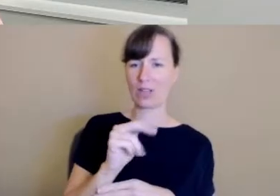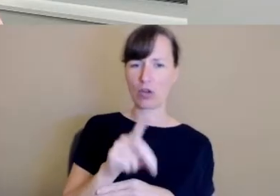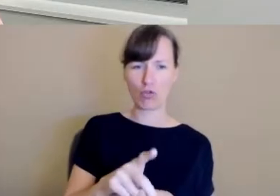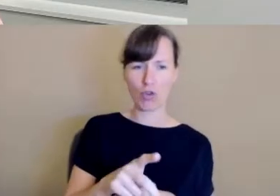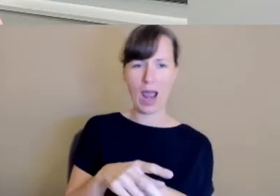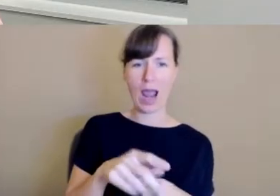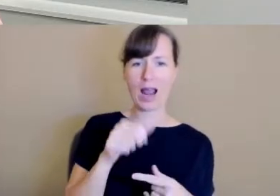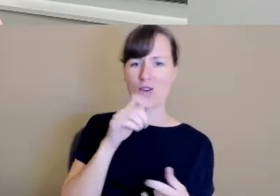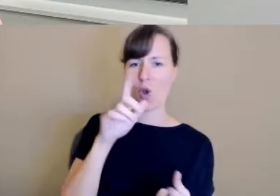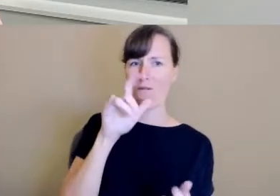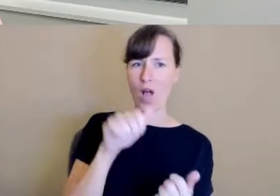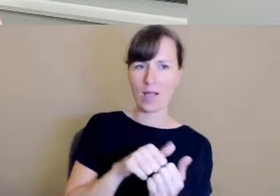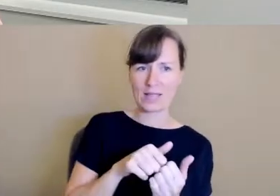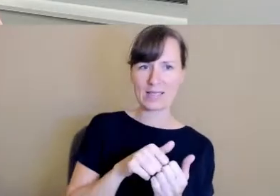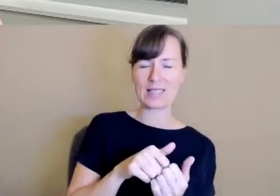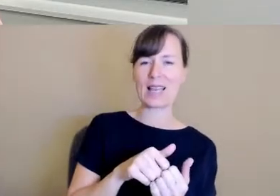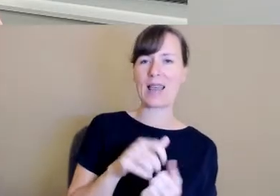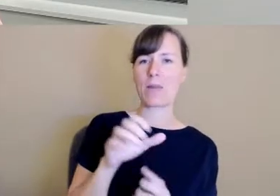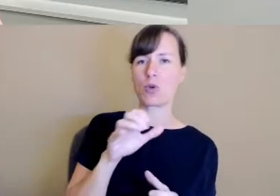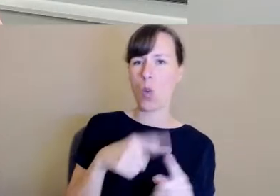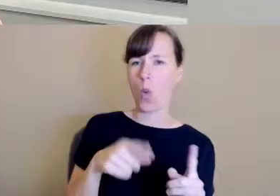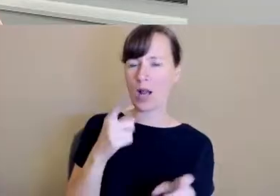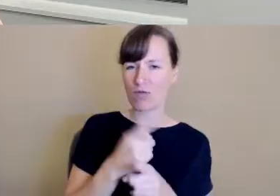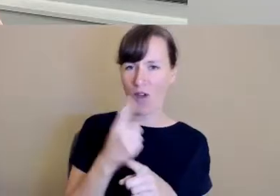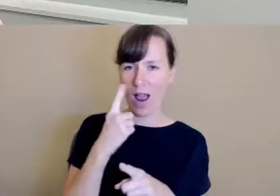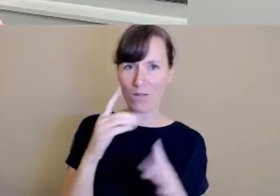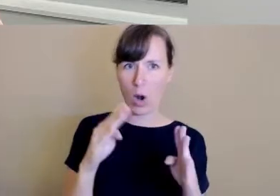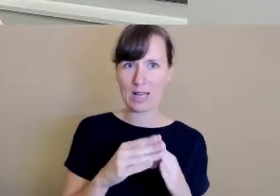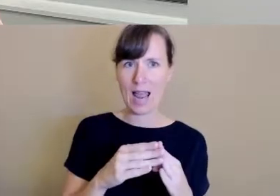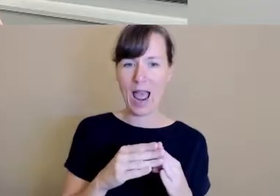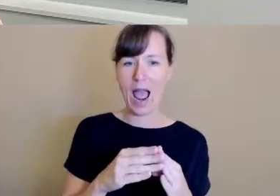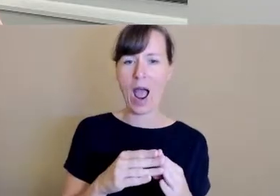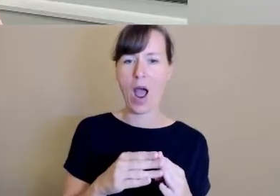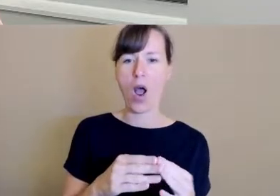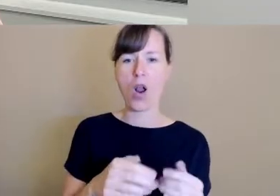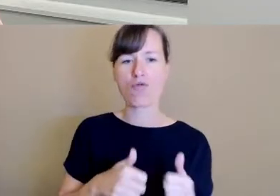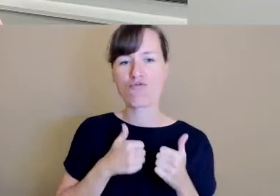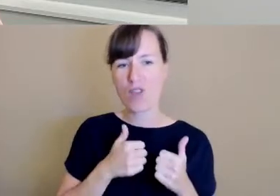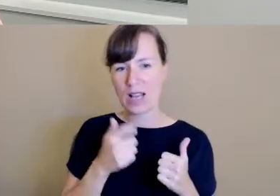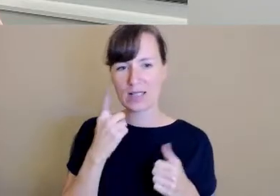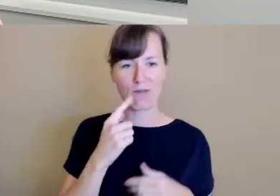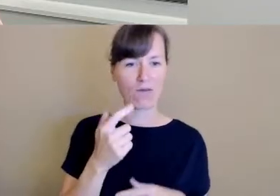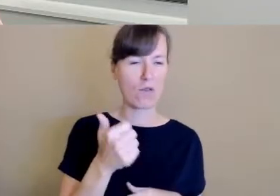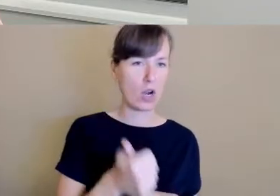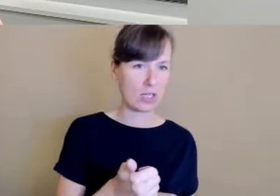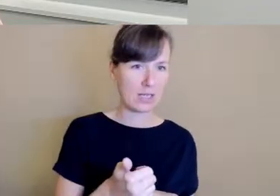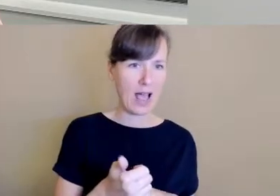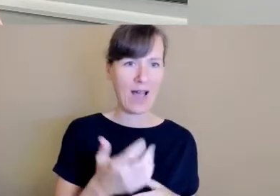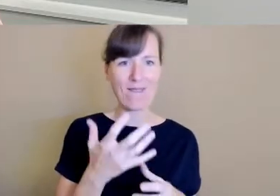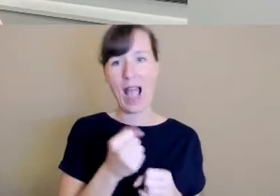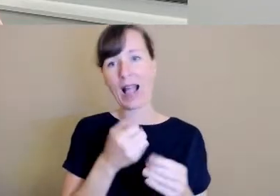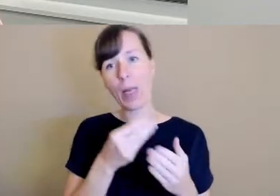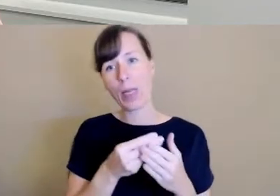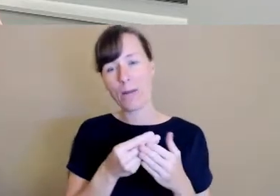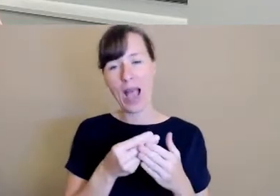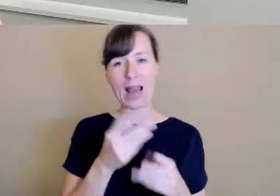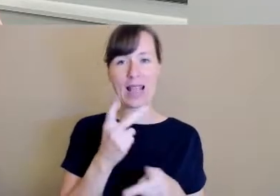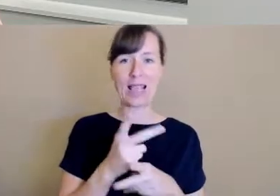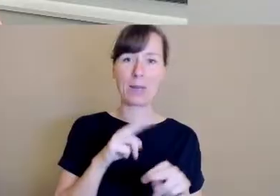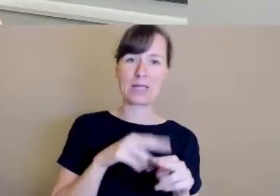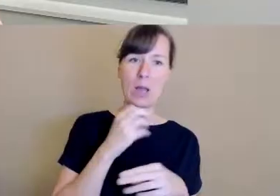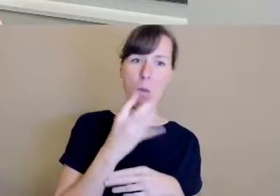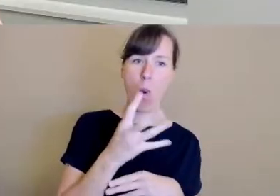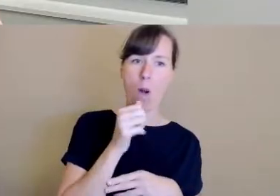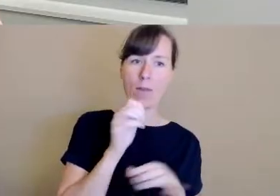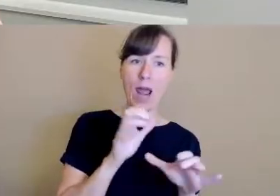what's right for the town. Residents, don't for yourself. Oh, I'm getting money, so I'll just keep the seat warm and not do my job.